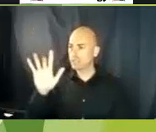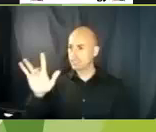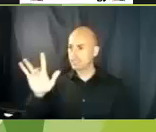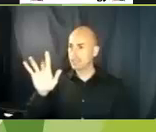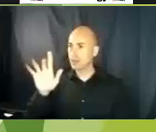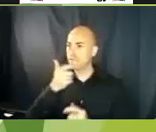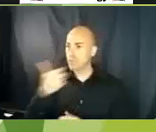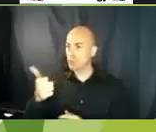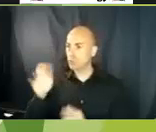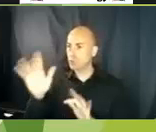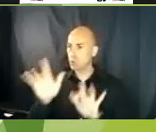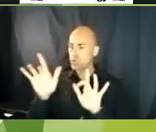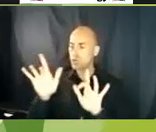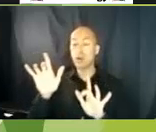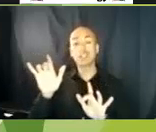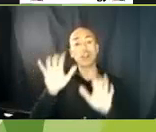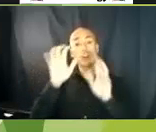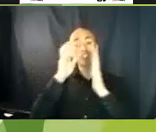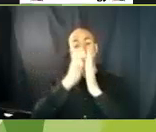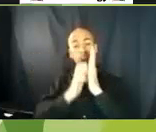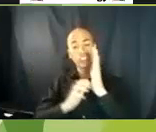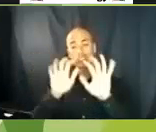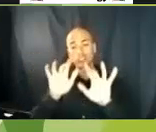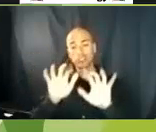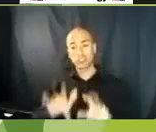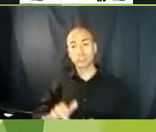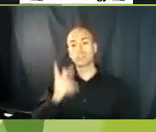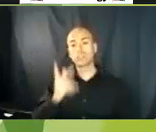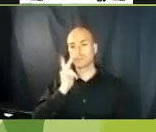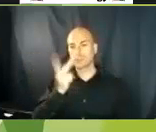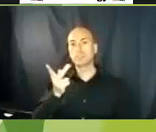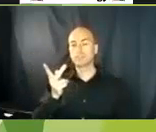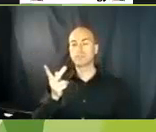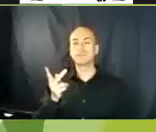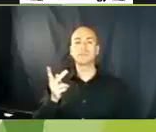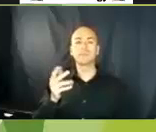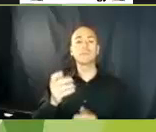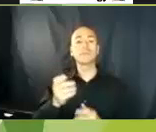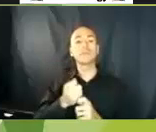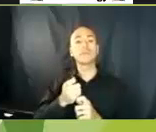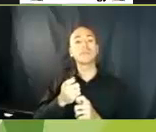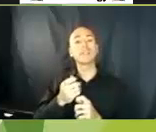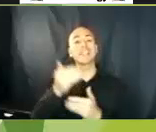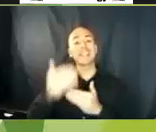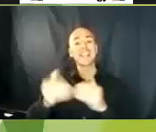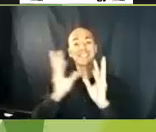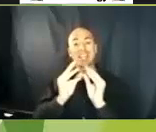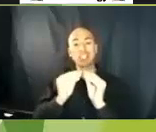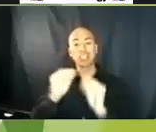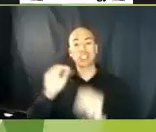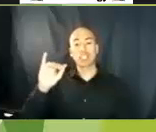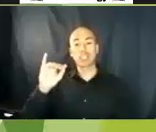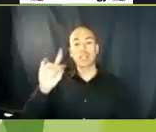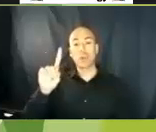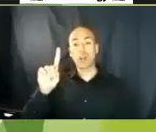Recorded Sessions. Transcripts of each session are also available, and they will be posted there as well. The next session will begin